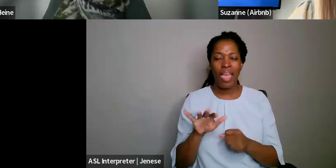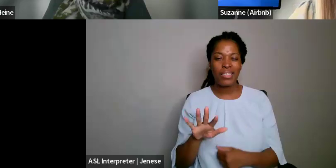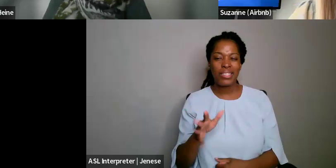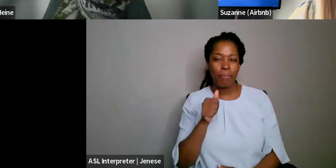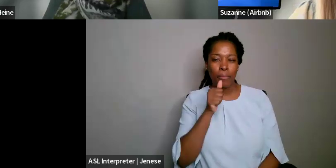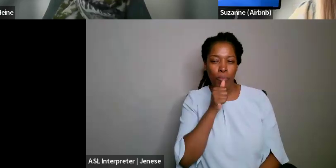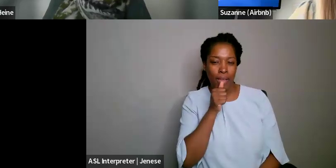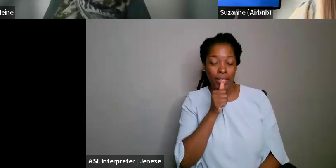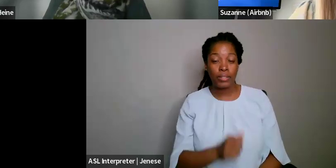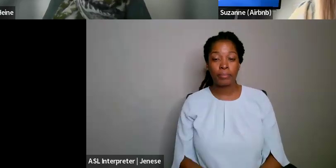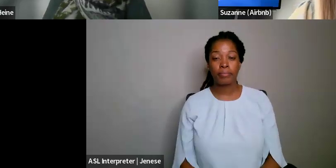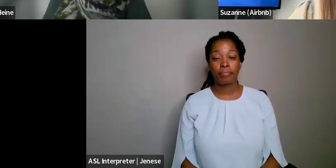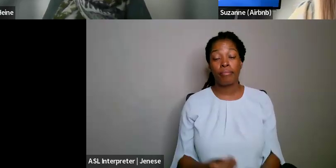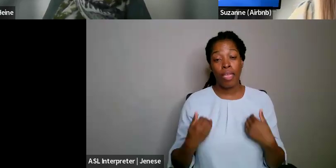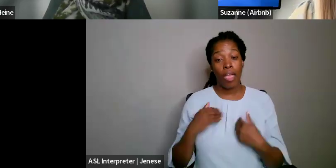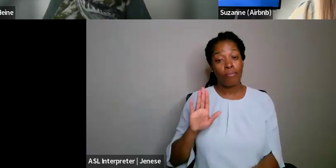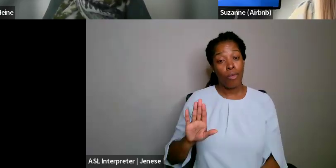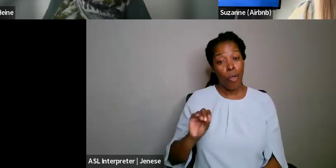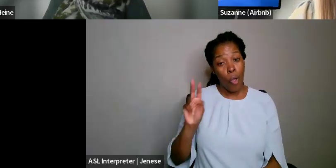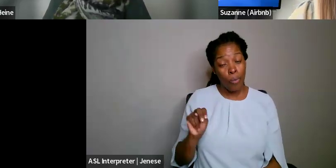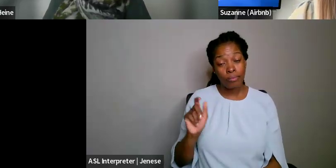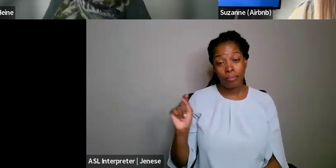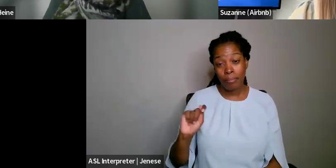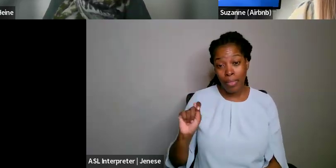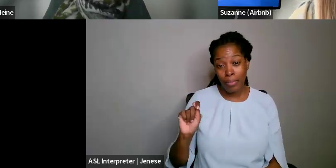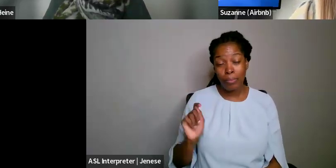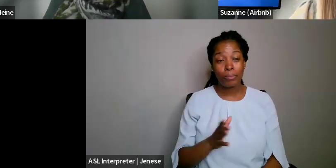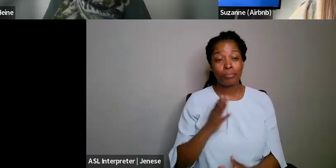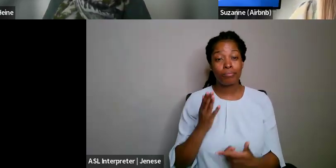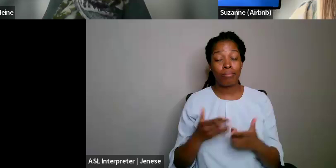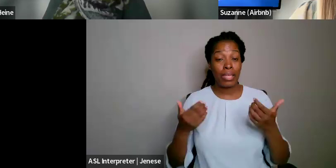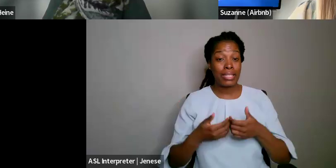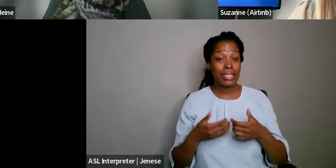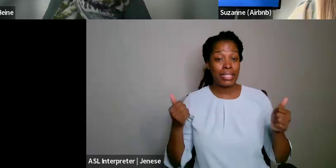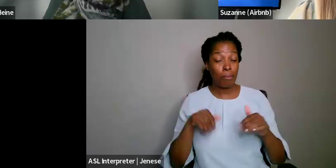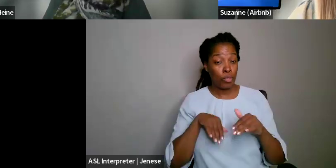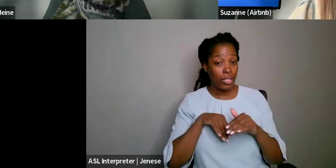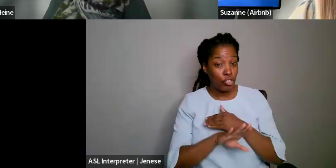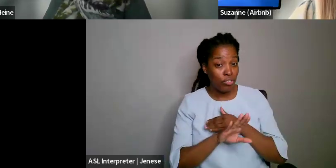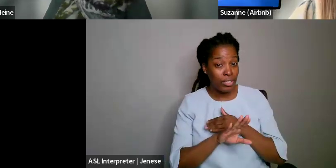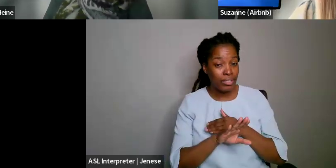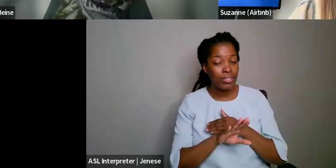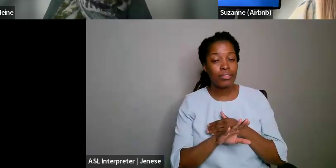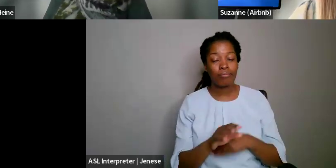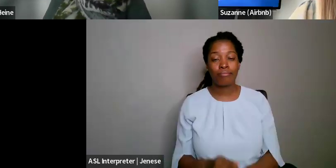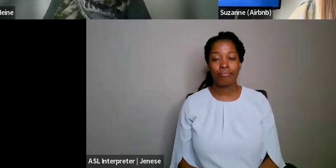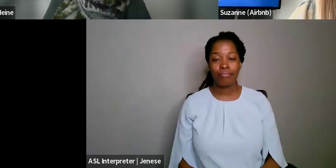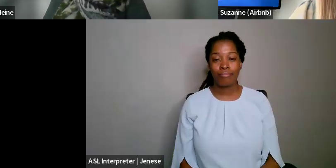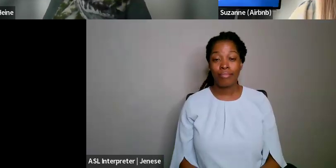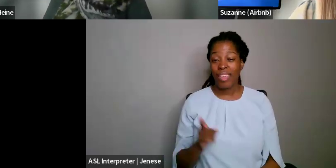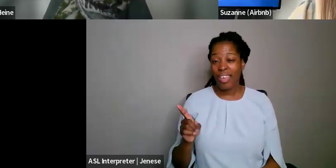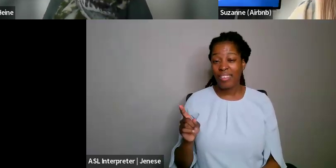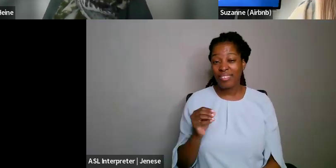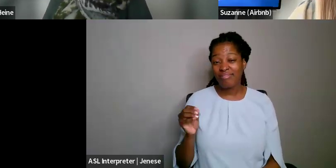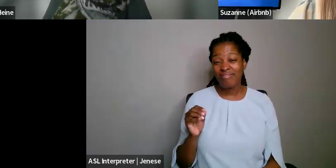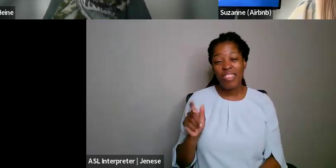own little bathroom, and they've got their own entrance, separate entrance, and they have their own little